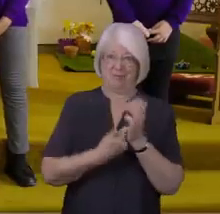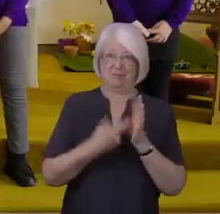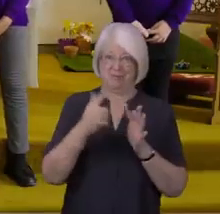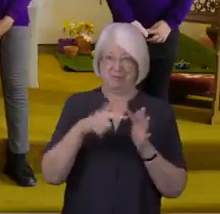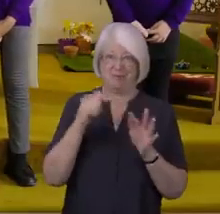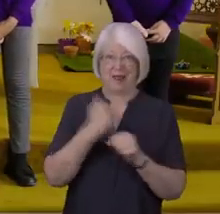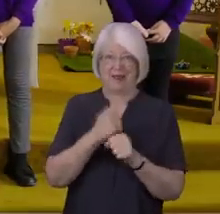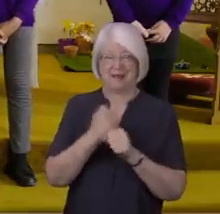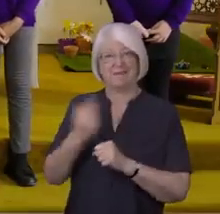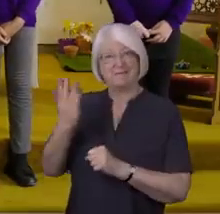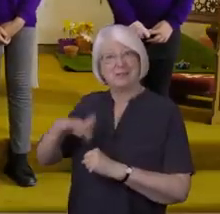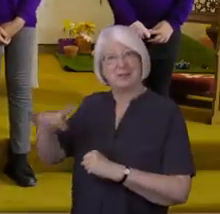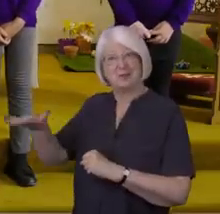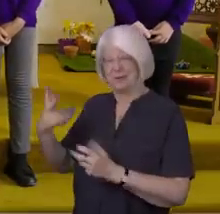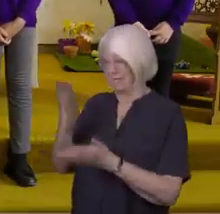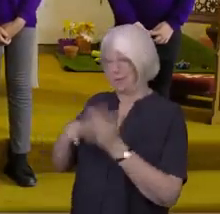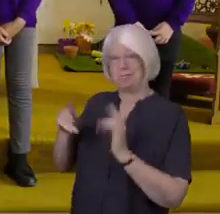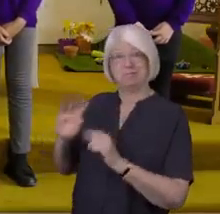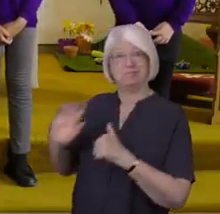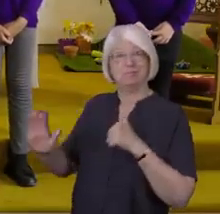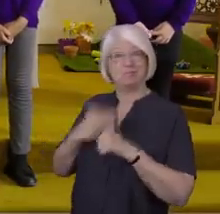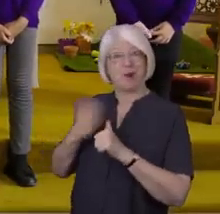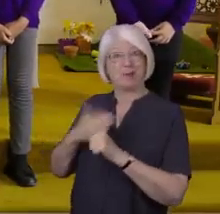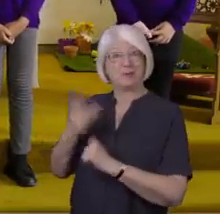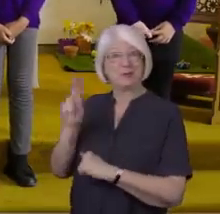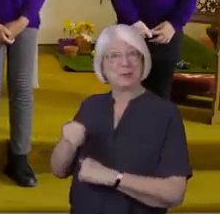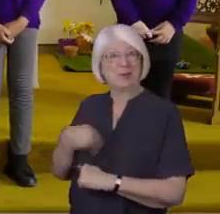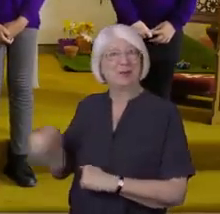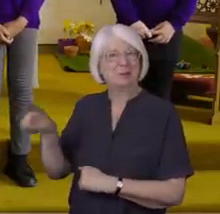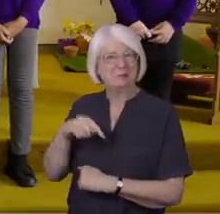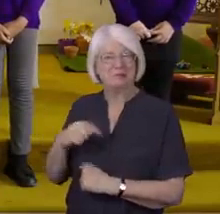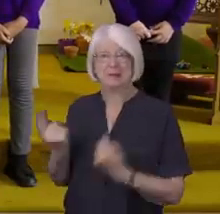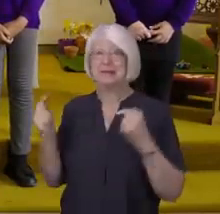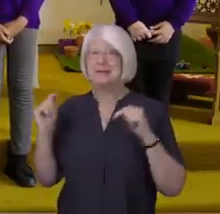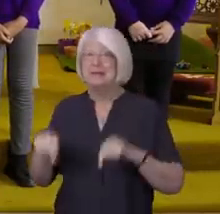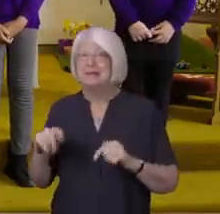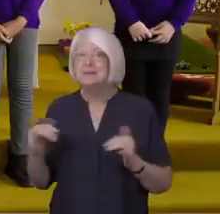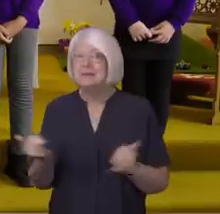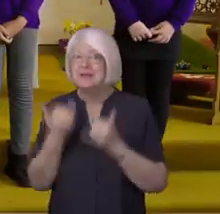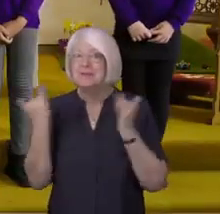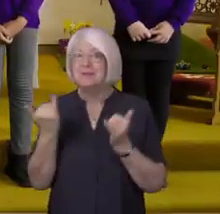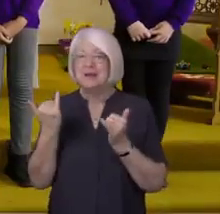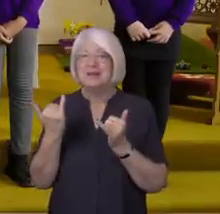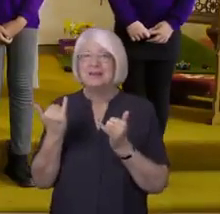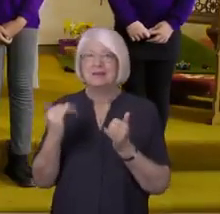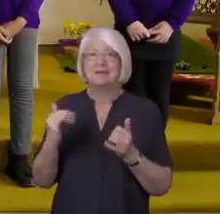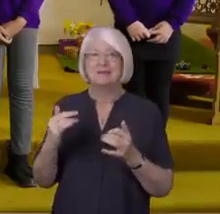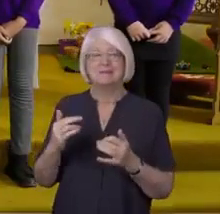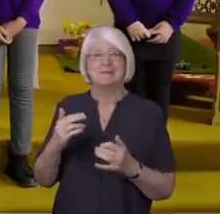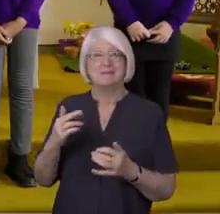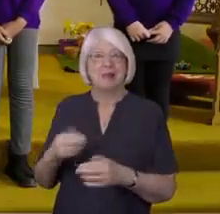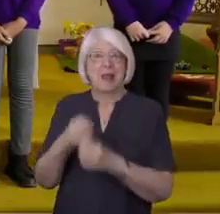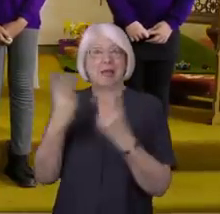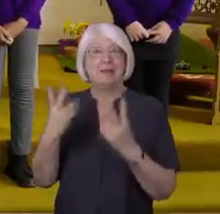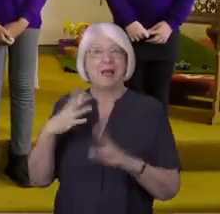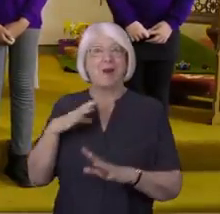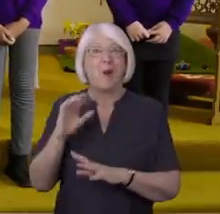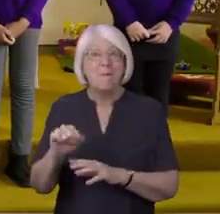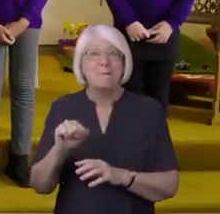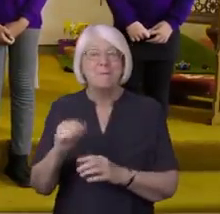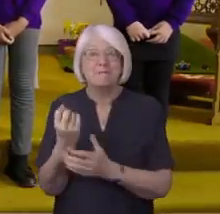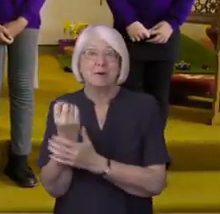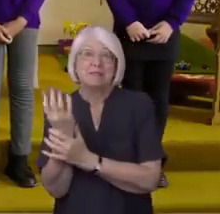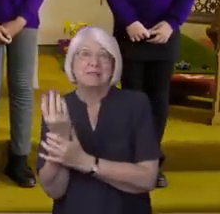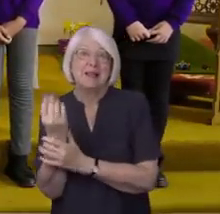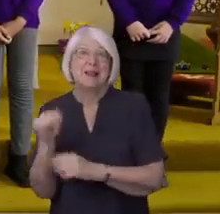school. We are here today to celebrate the light and hope of Christingle.